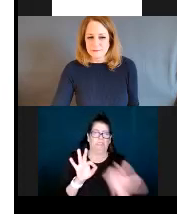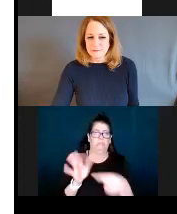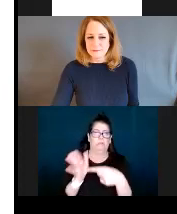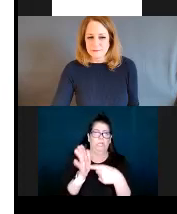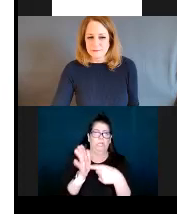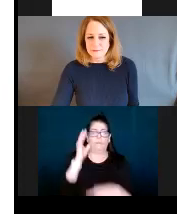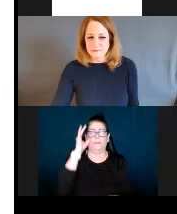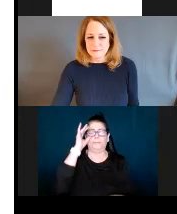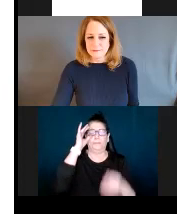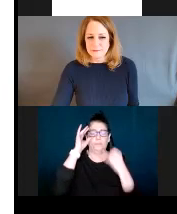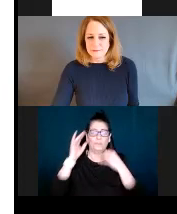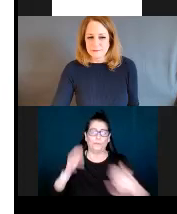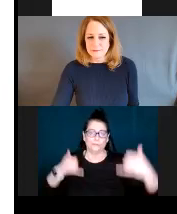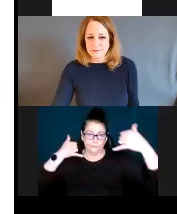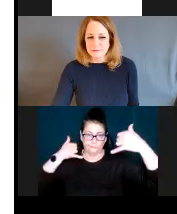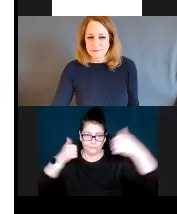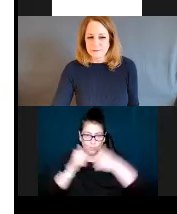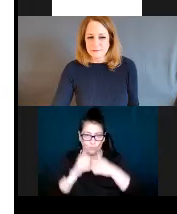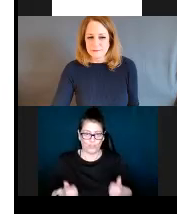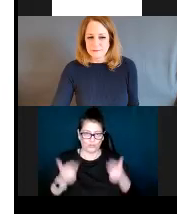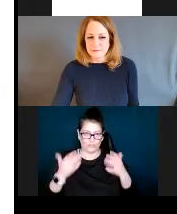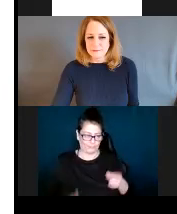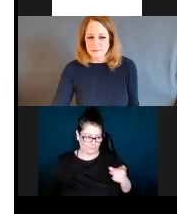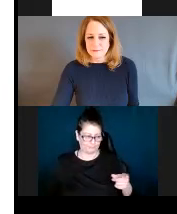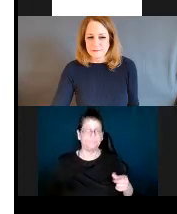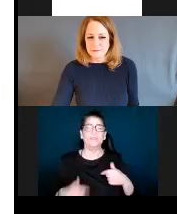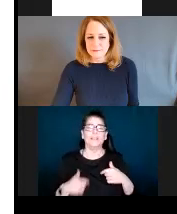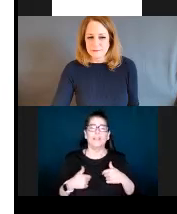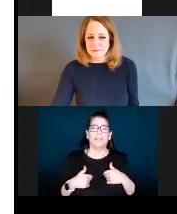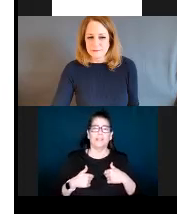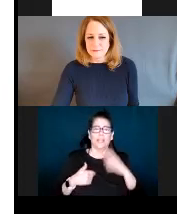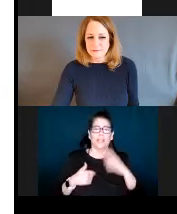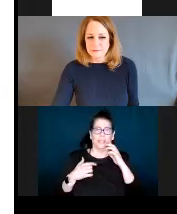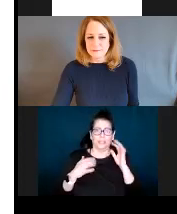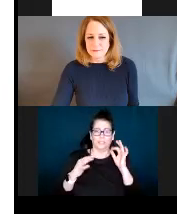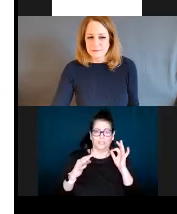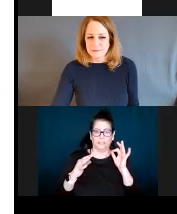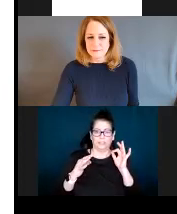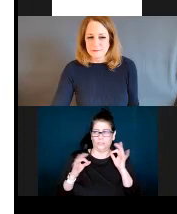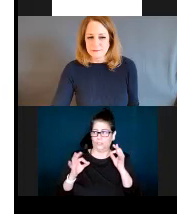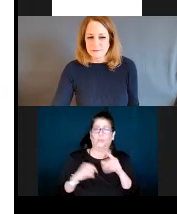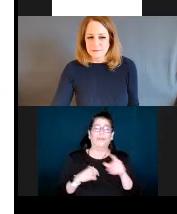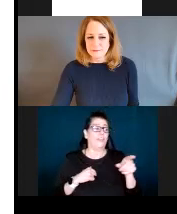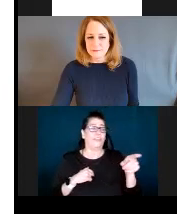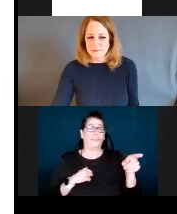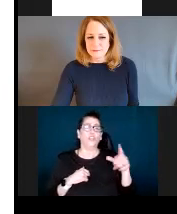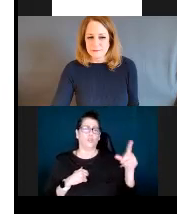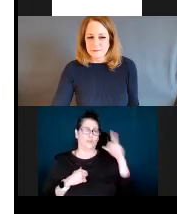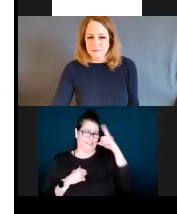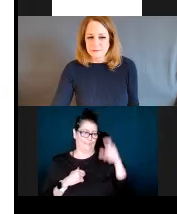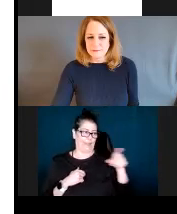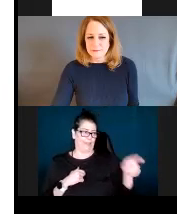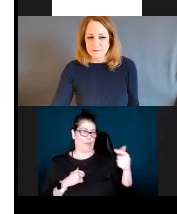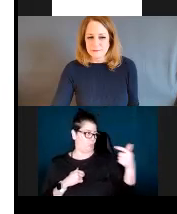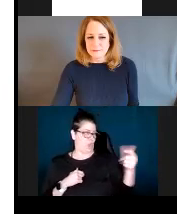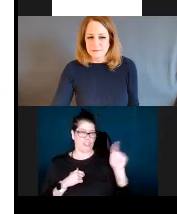phone with the survivor and you are distracted, or you think they are distracted by the television in the background. You can always work with them